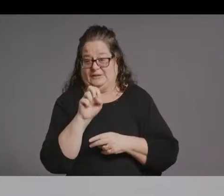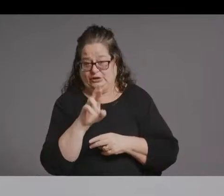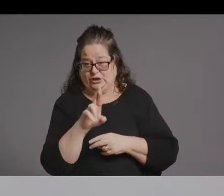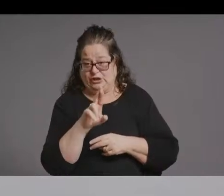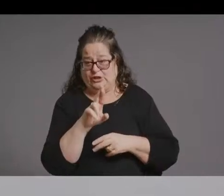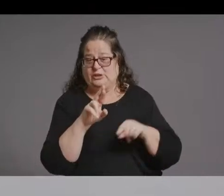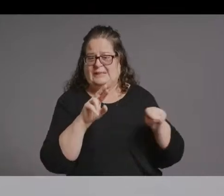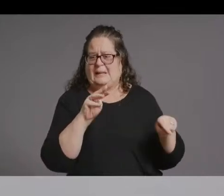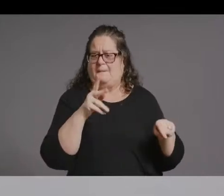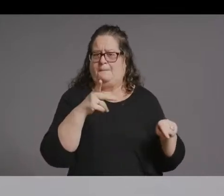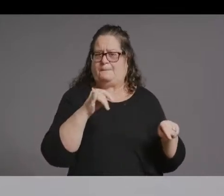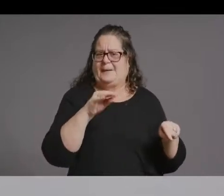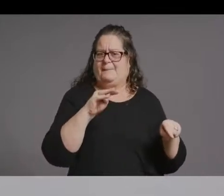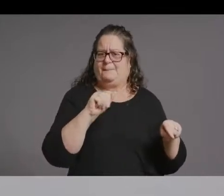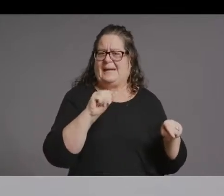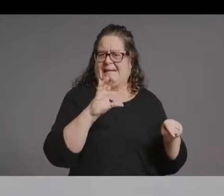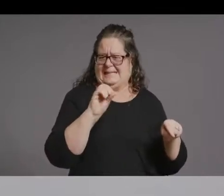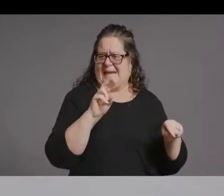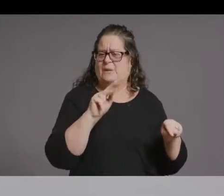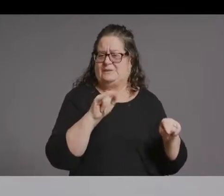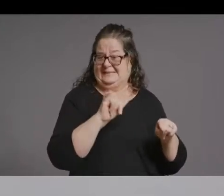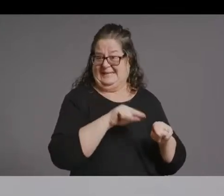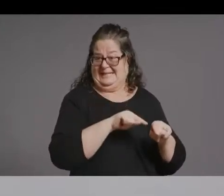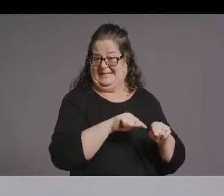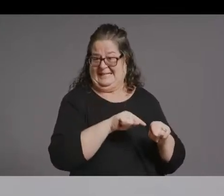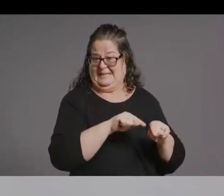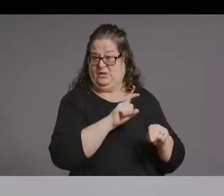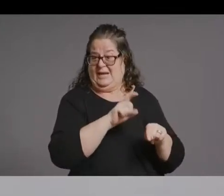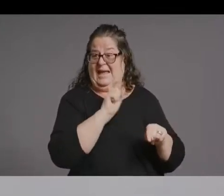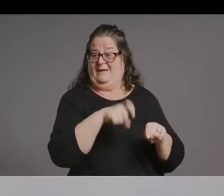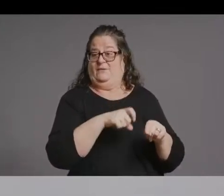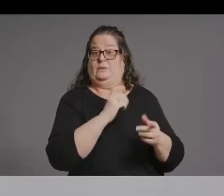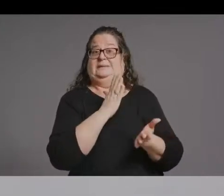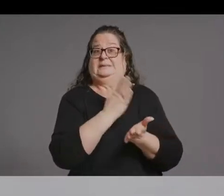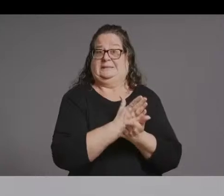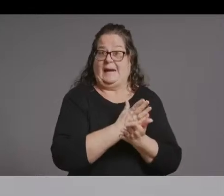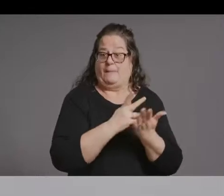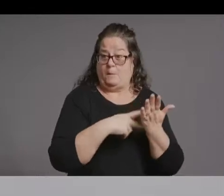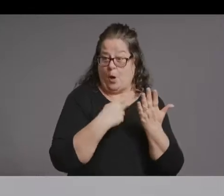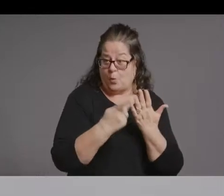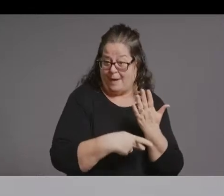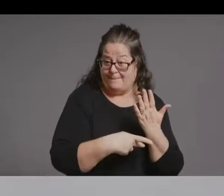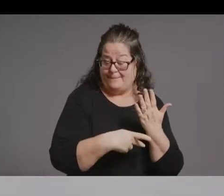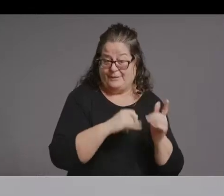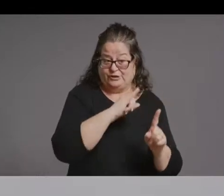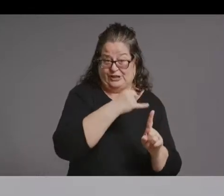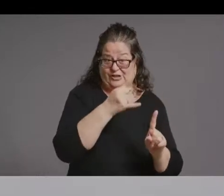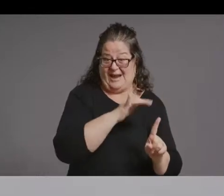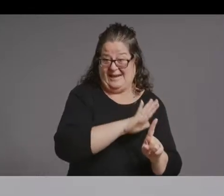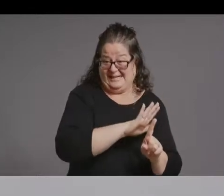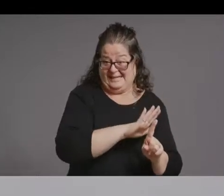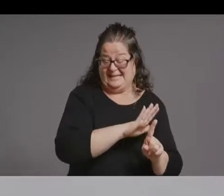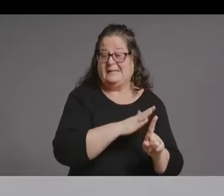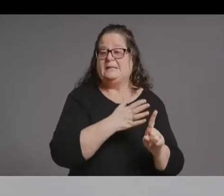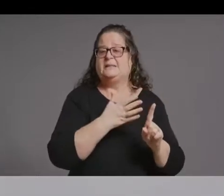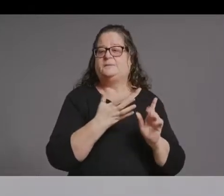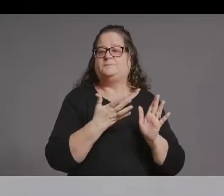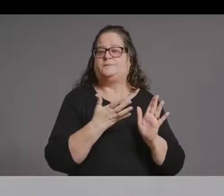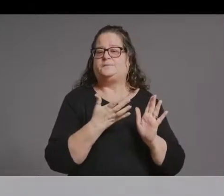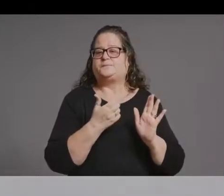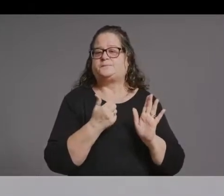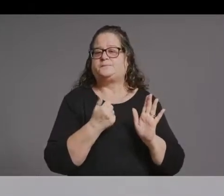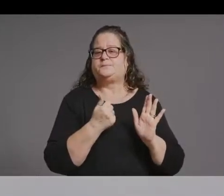a program to vaccinate with J&J, vaccinate transient, I think,